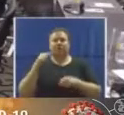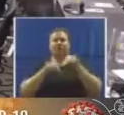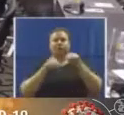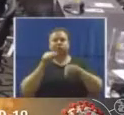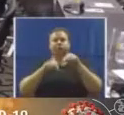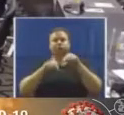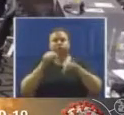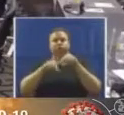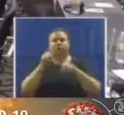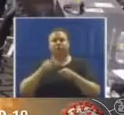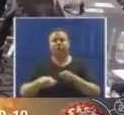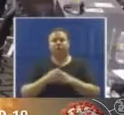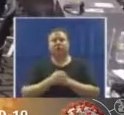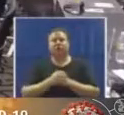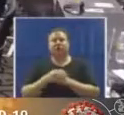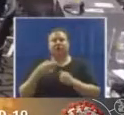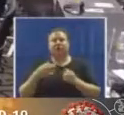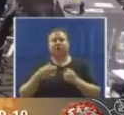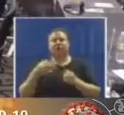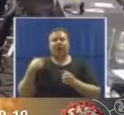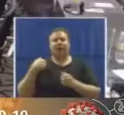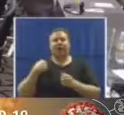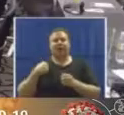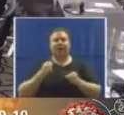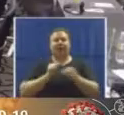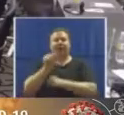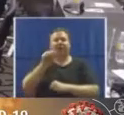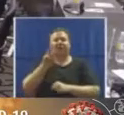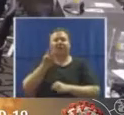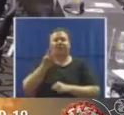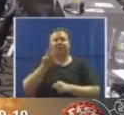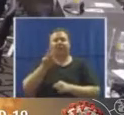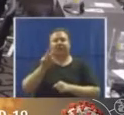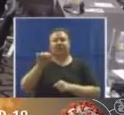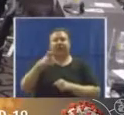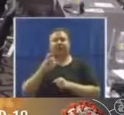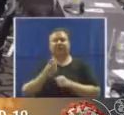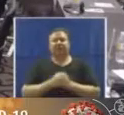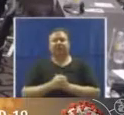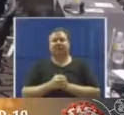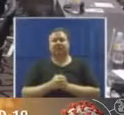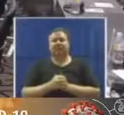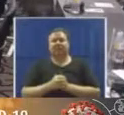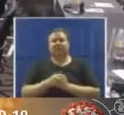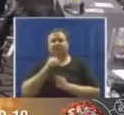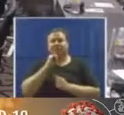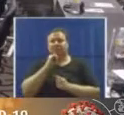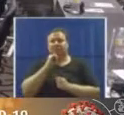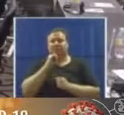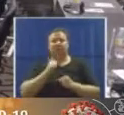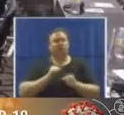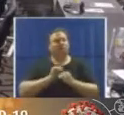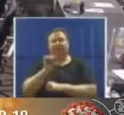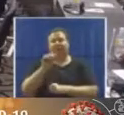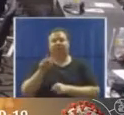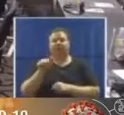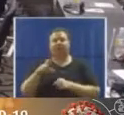his character and labelling him as being an anti-vaxxer, when it is well-known fact that we are not an anti-vaxxer. Thank